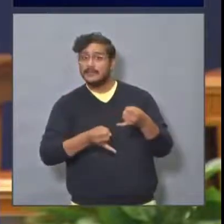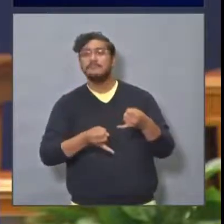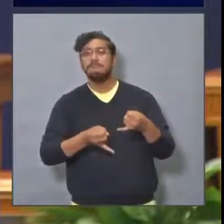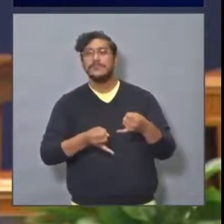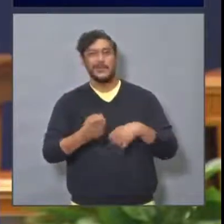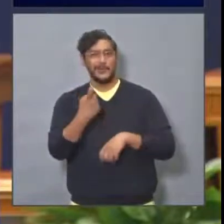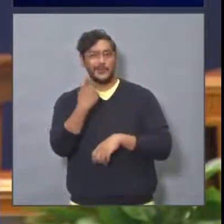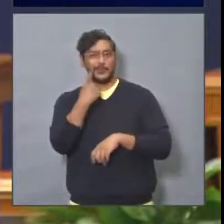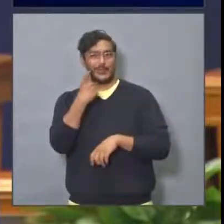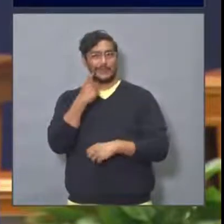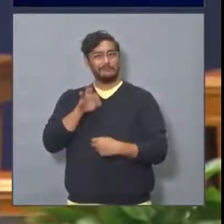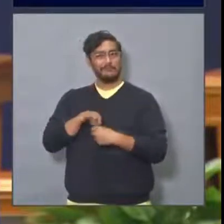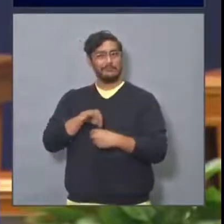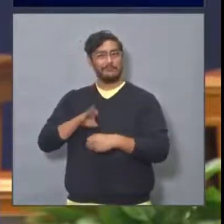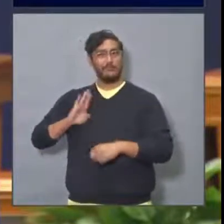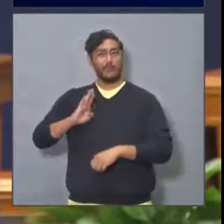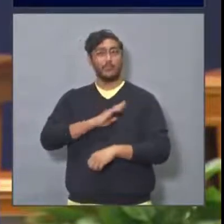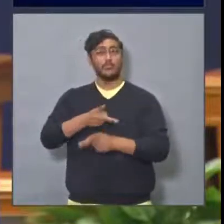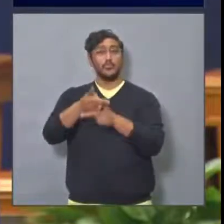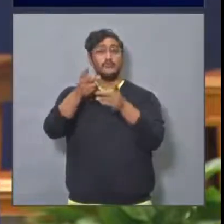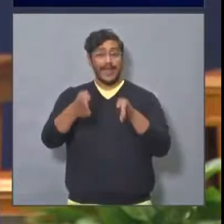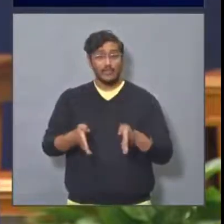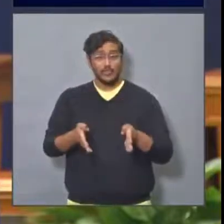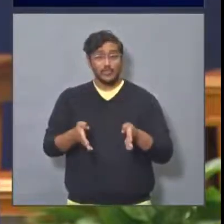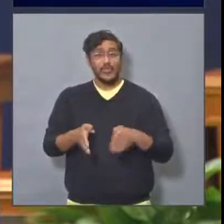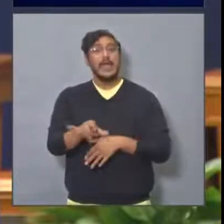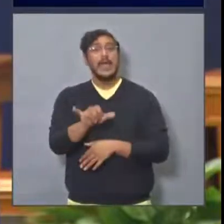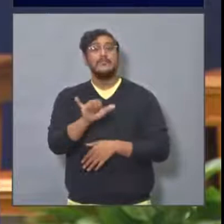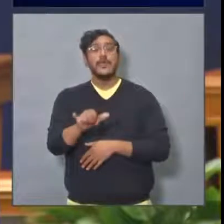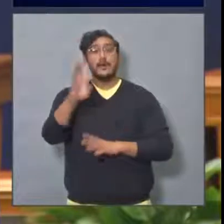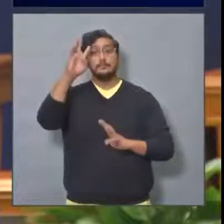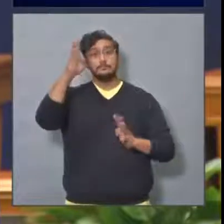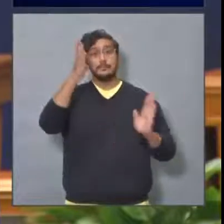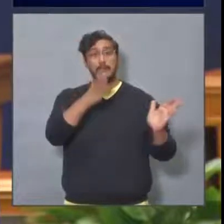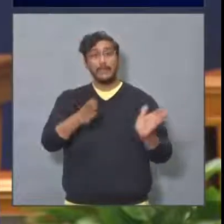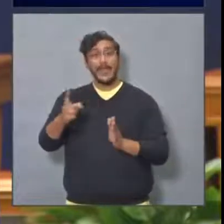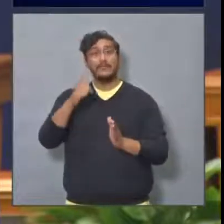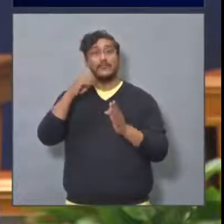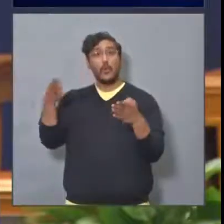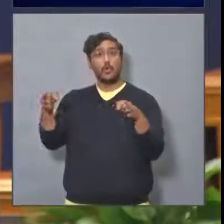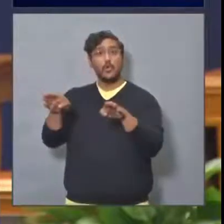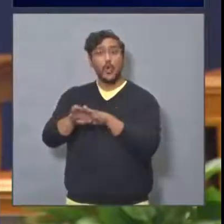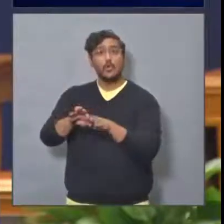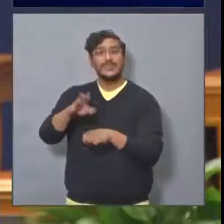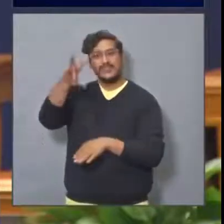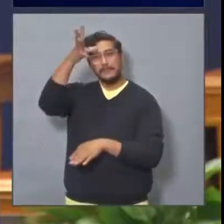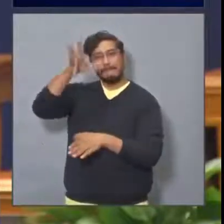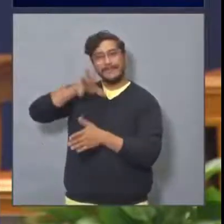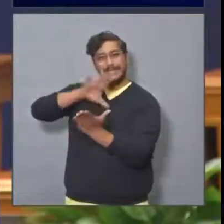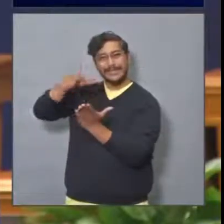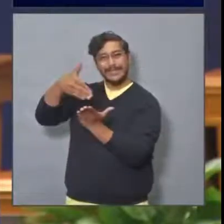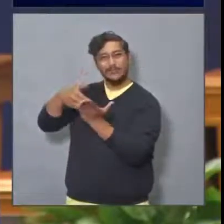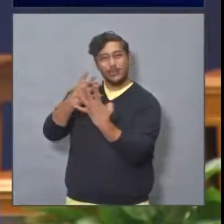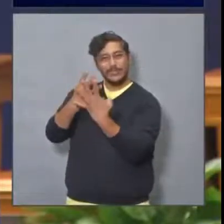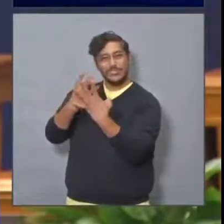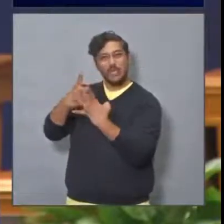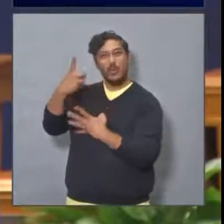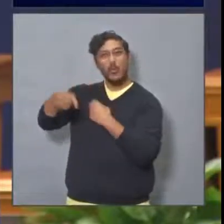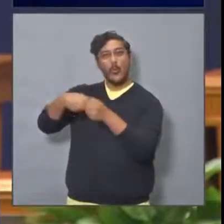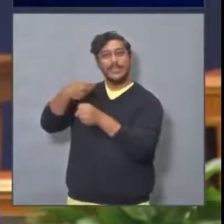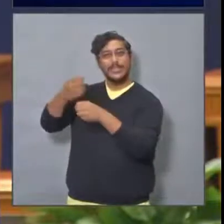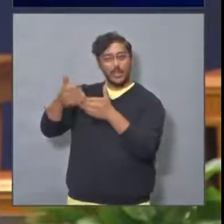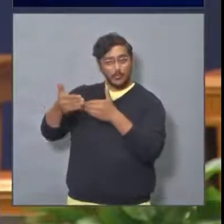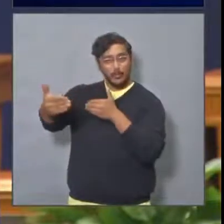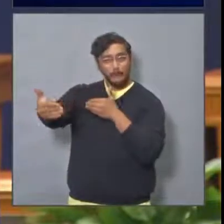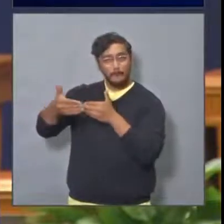Board of Supervisors took yesterday, which was coming up with a plan to close Men's Central Jail within 1 year. The LA County